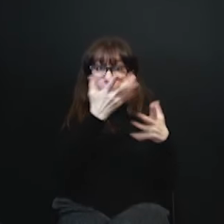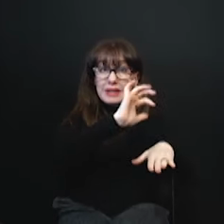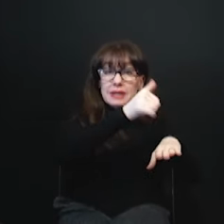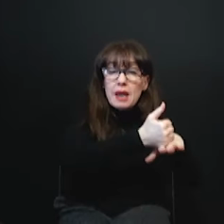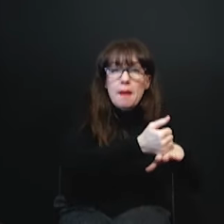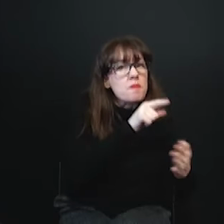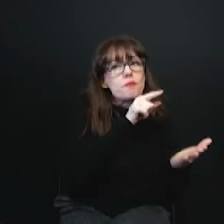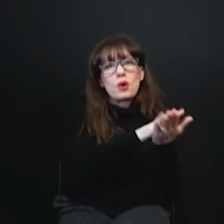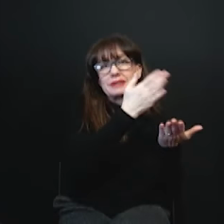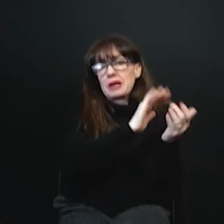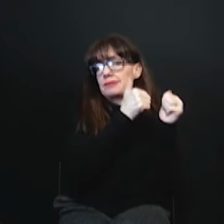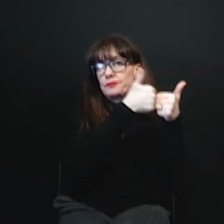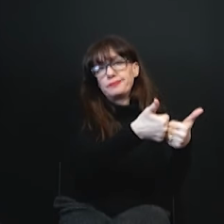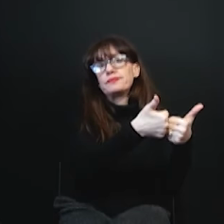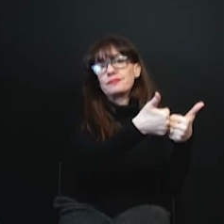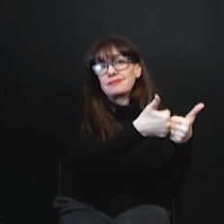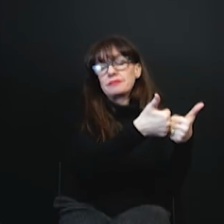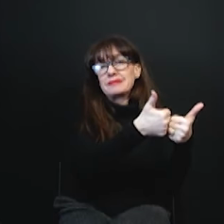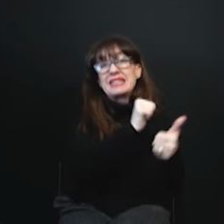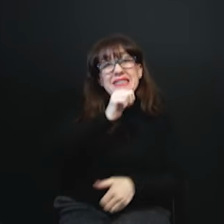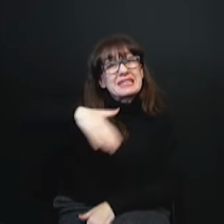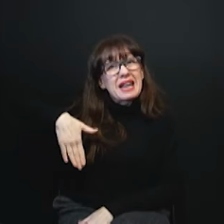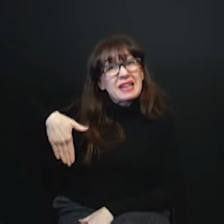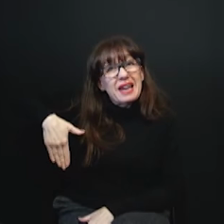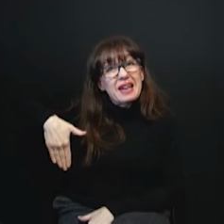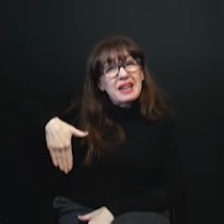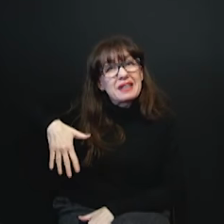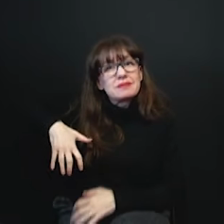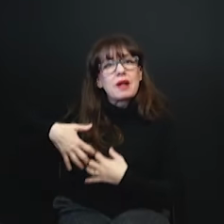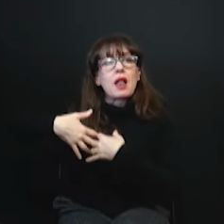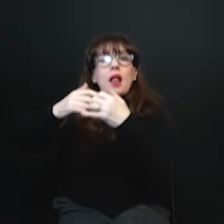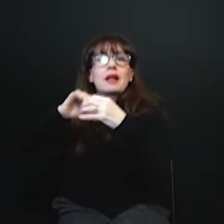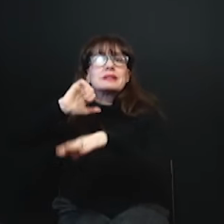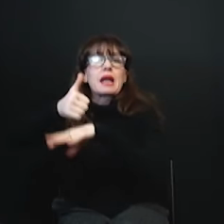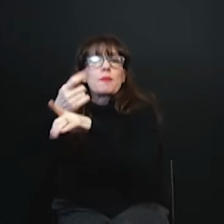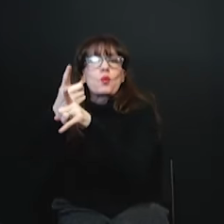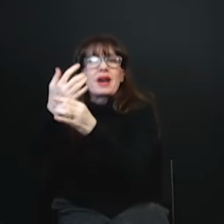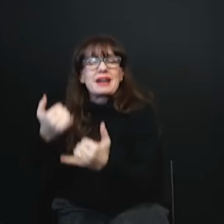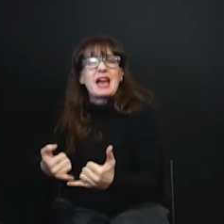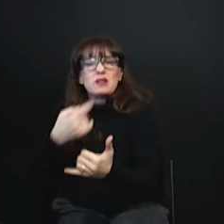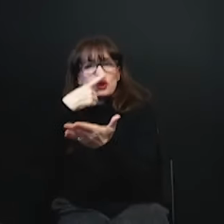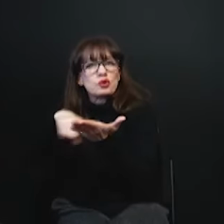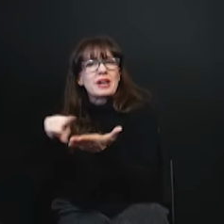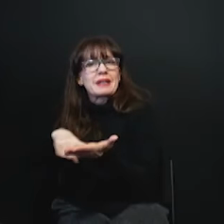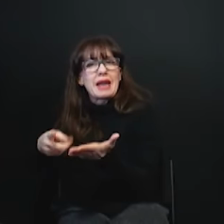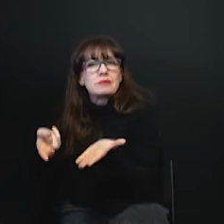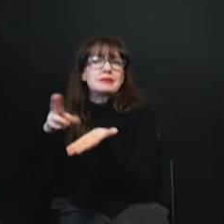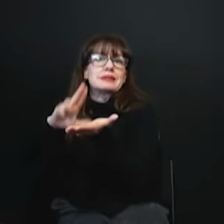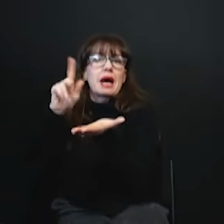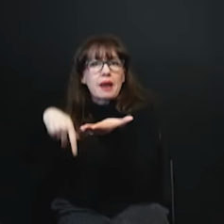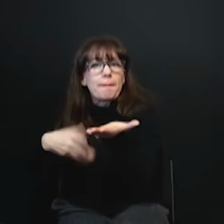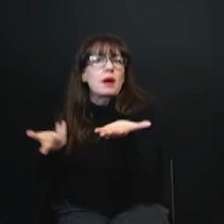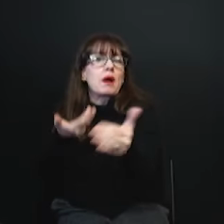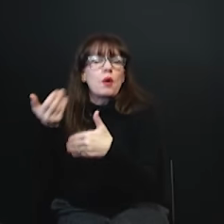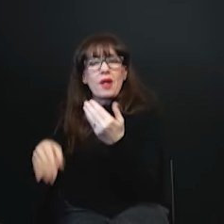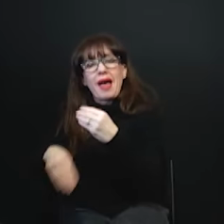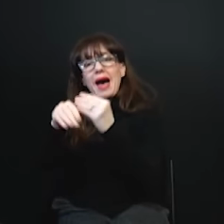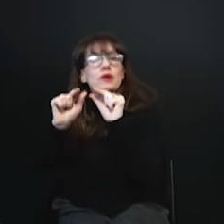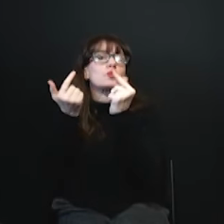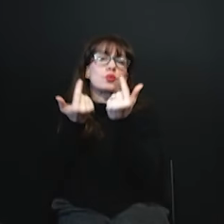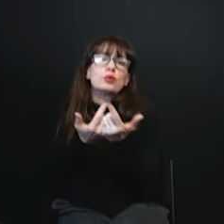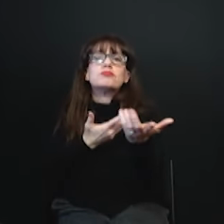God. If you don't have that, we're building that right now. So go and check that out and sign up, be a part of this. We're continuing to add groups.